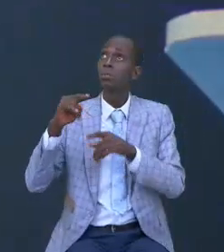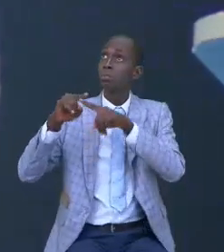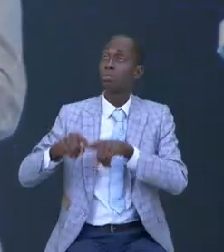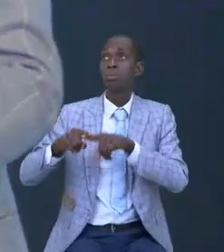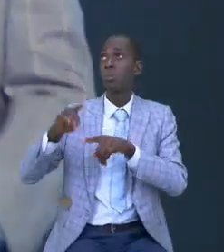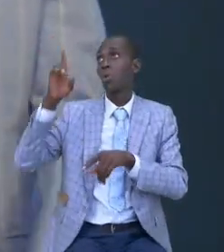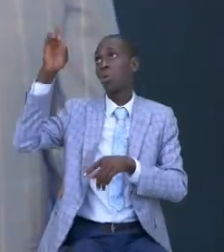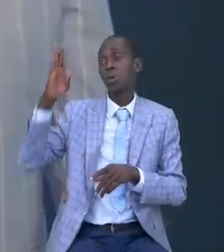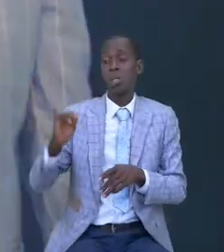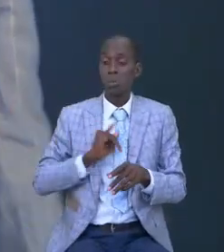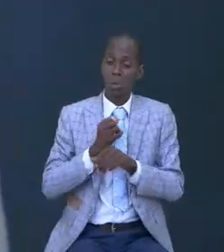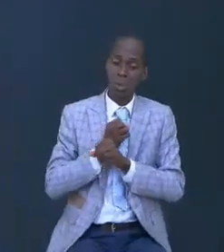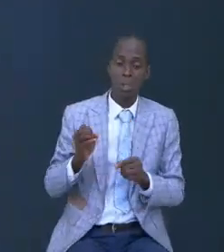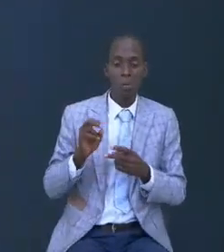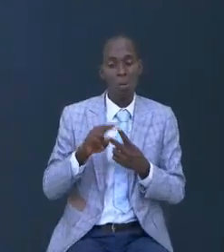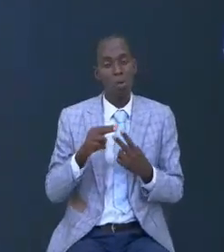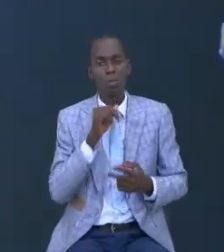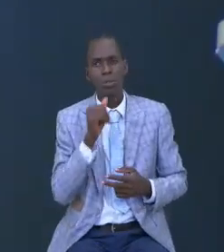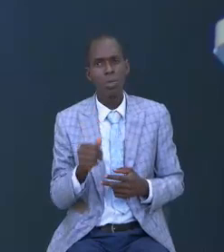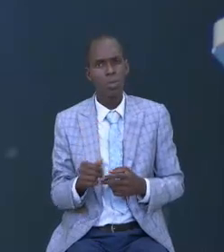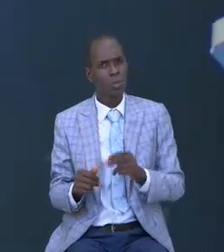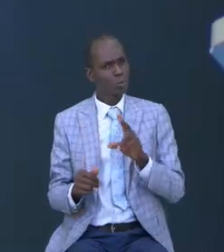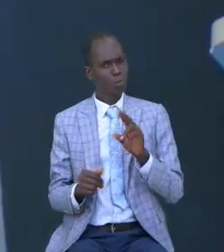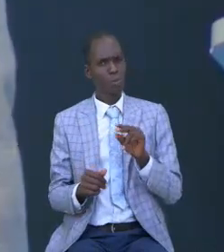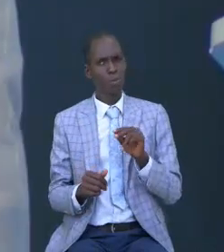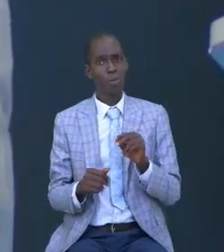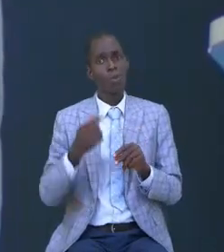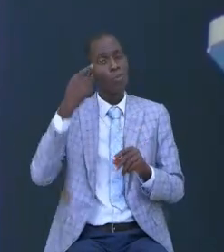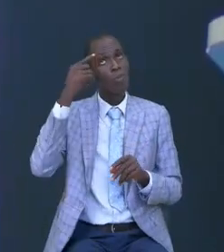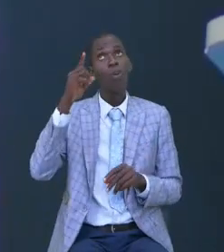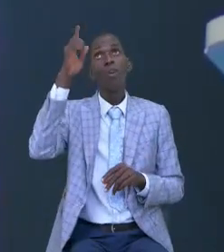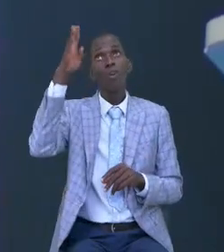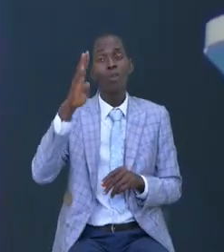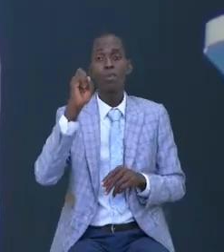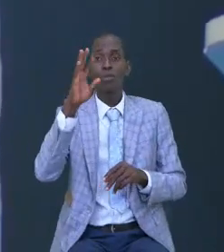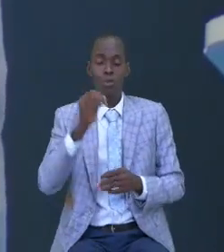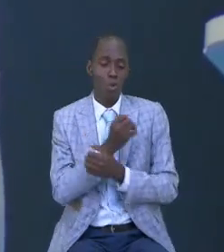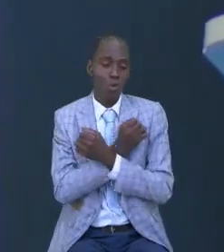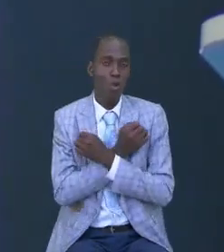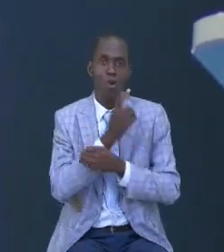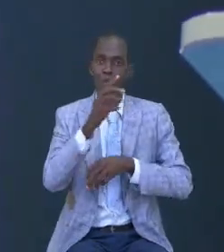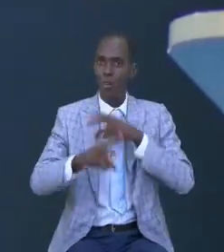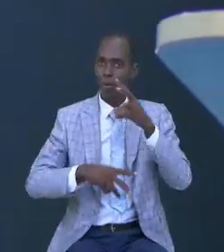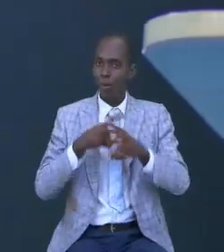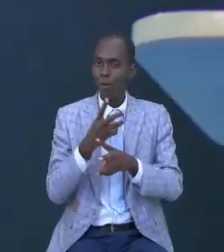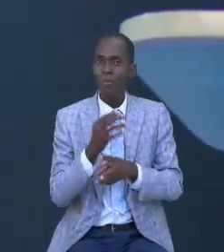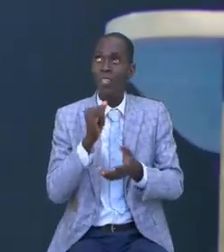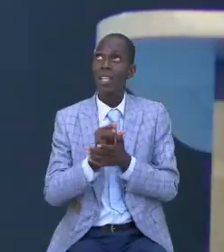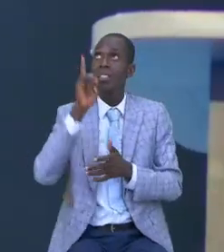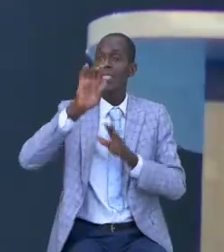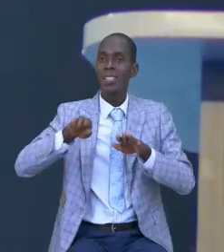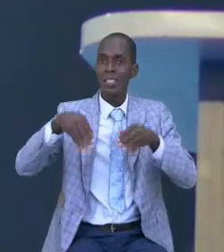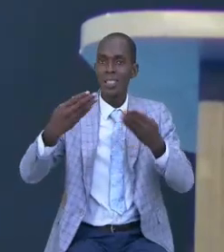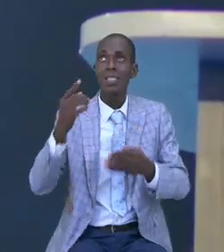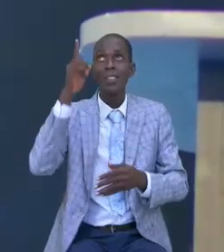so? Already God has said he wants to save, for God so loved the world that he gave his